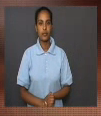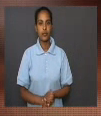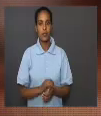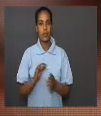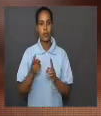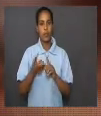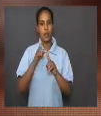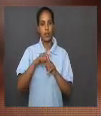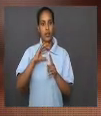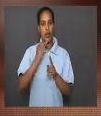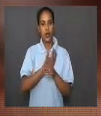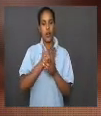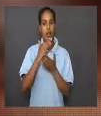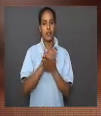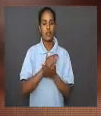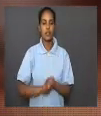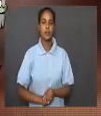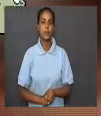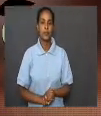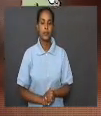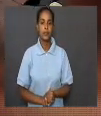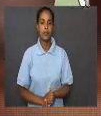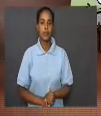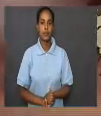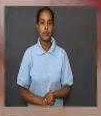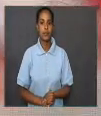Let's get back to our lesson.